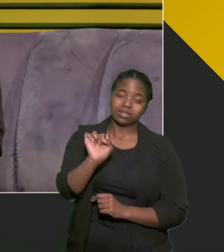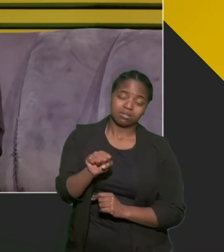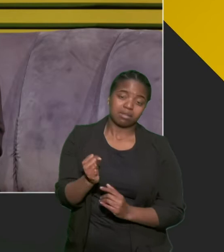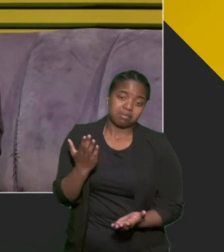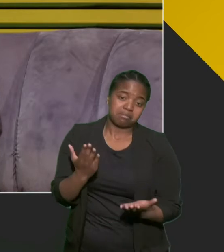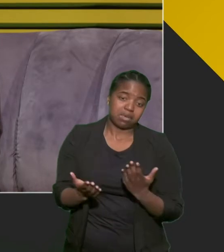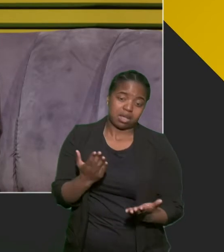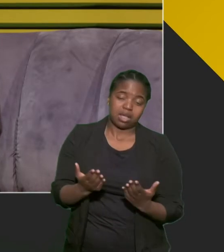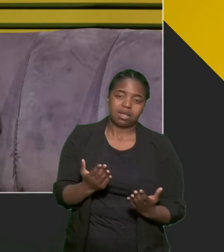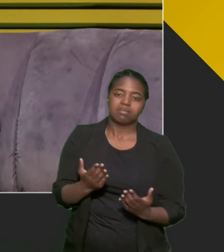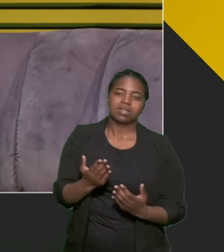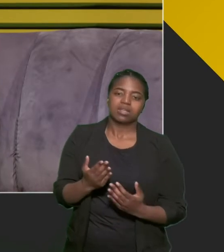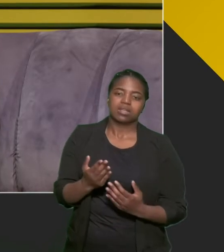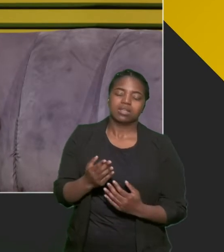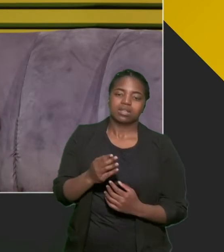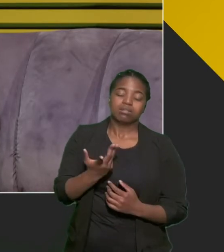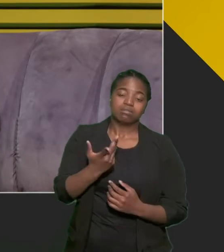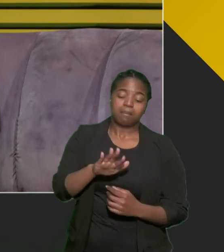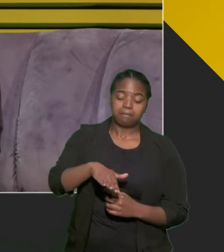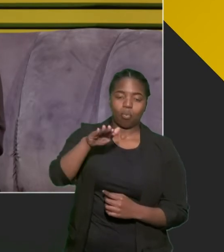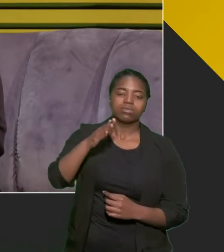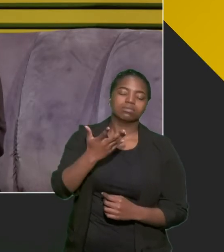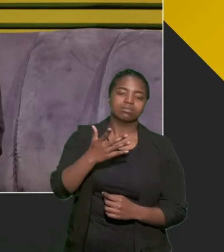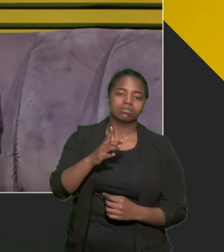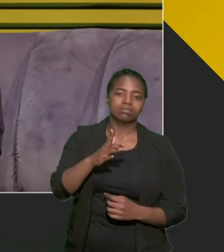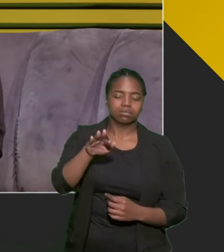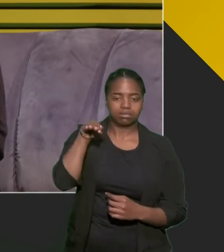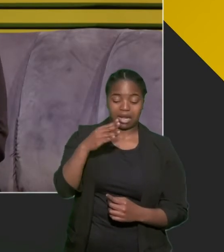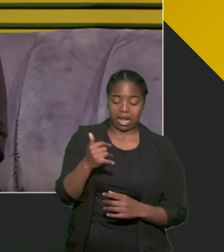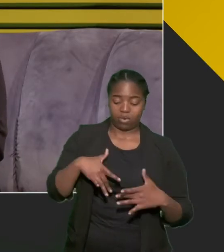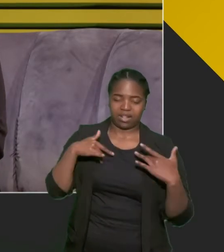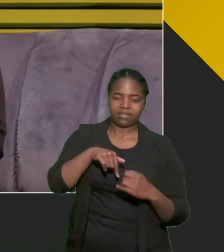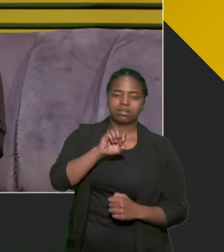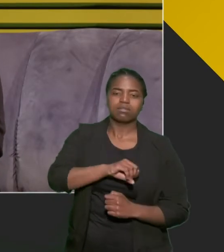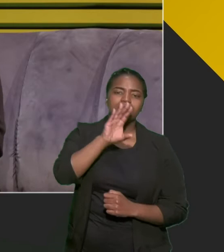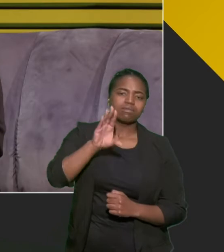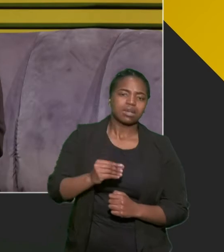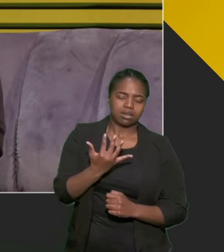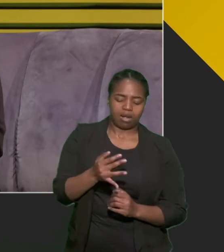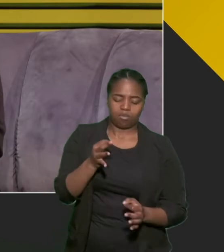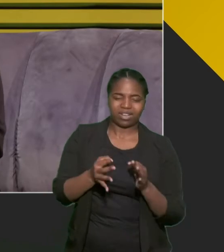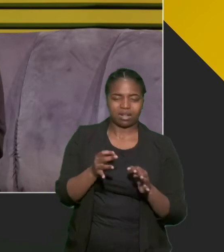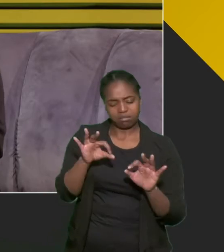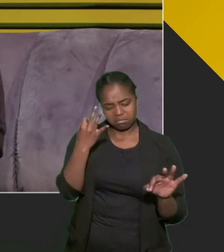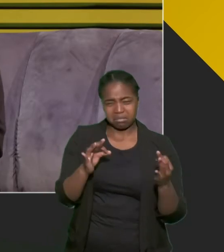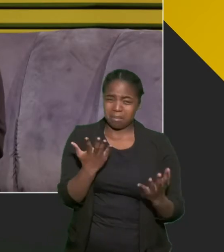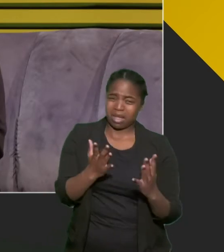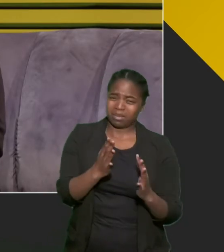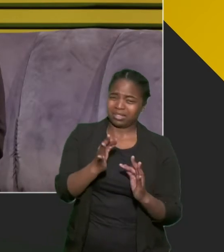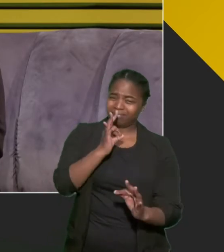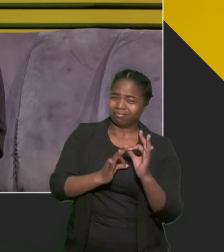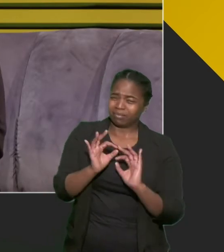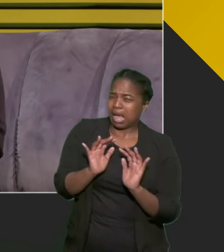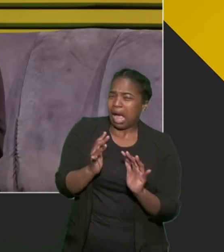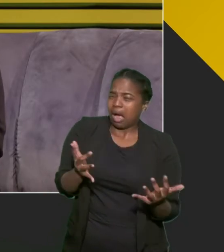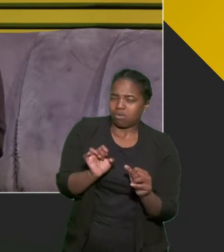perhaps Mighty Jamie, who was born in Zambia, grew up in Zimbabwe, and now based in South Africa, who is now a political analyst. How